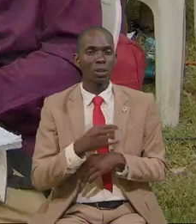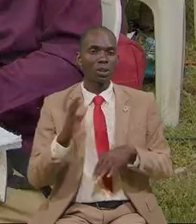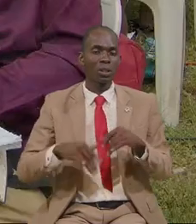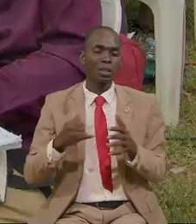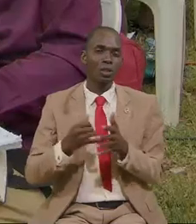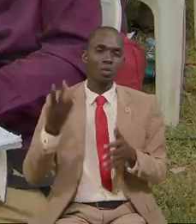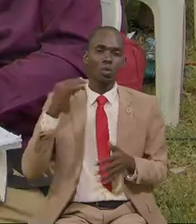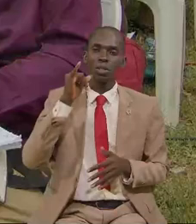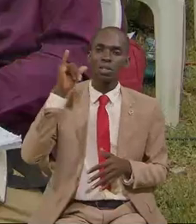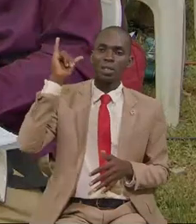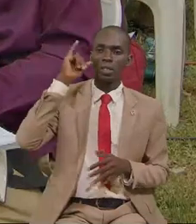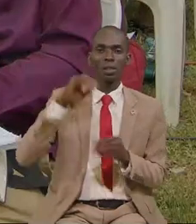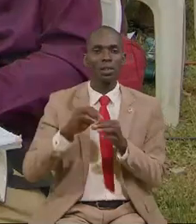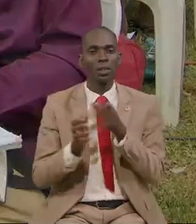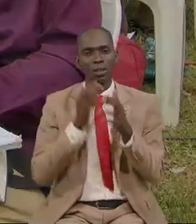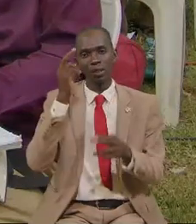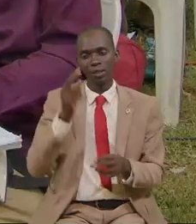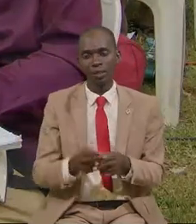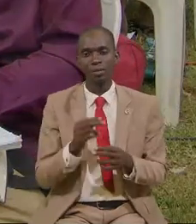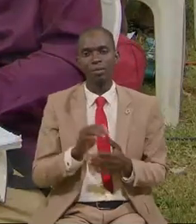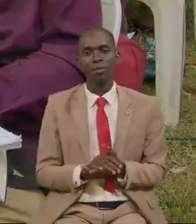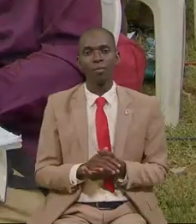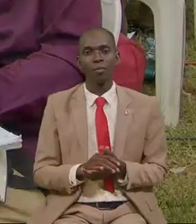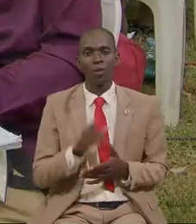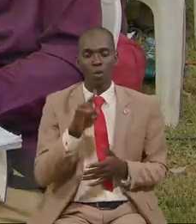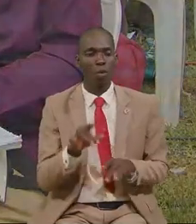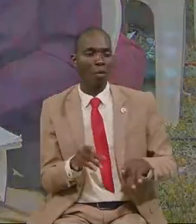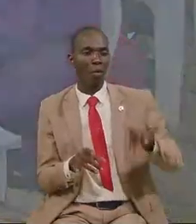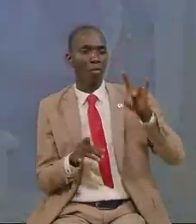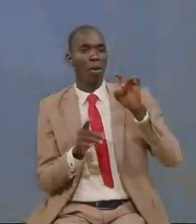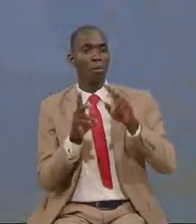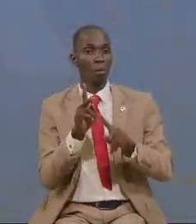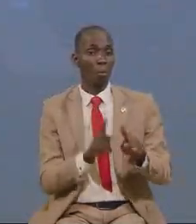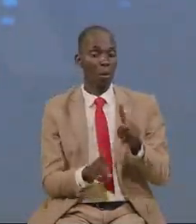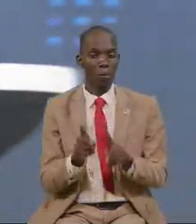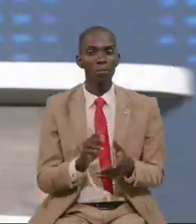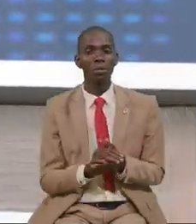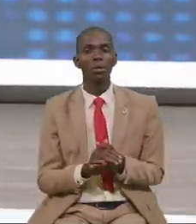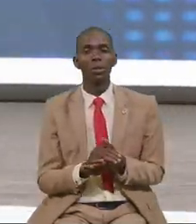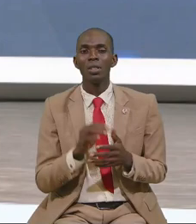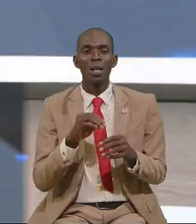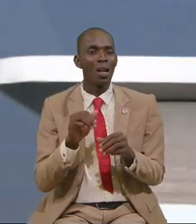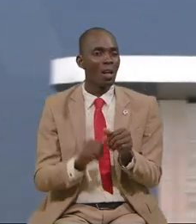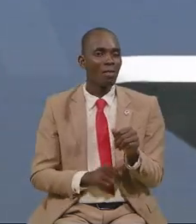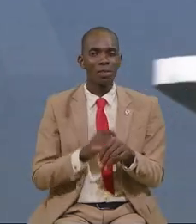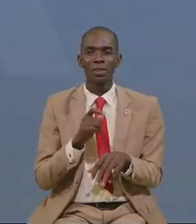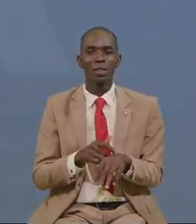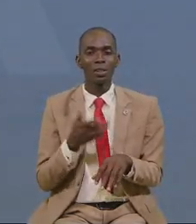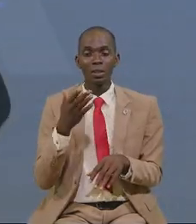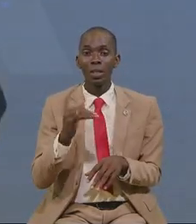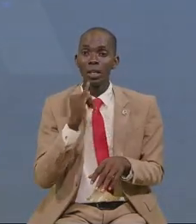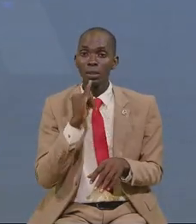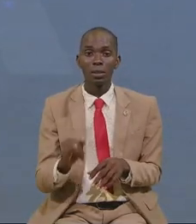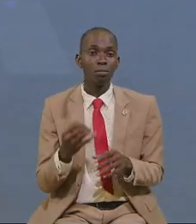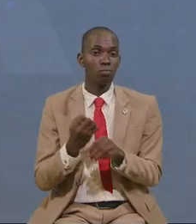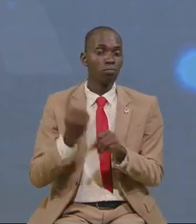Jesus' name. You know, you find people, and you know, every time there's a crusade going on, they